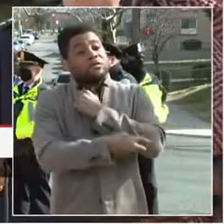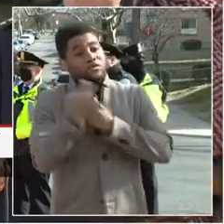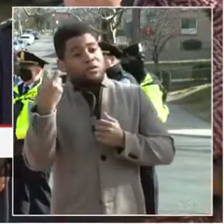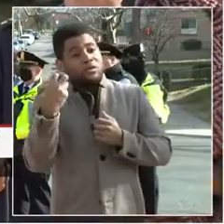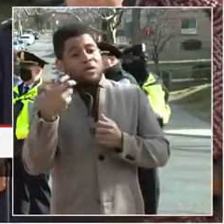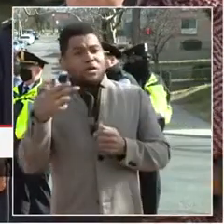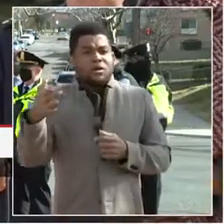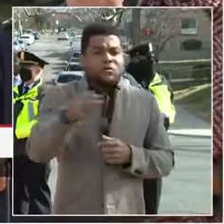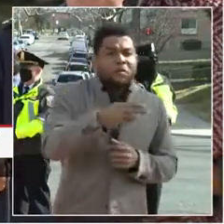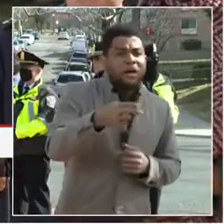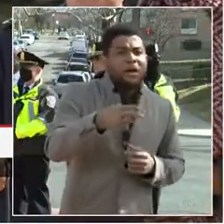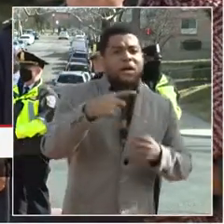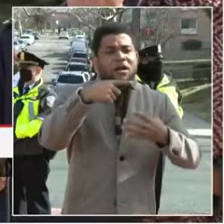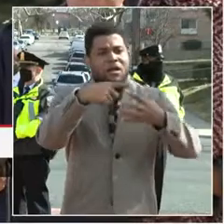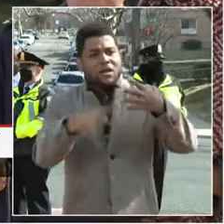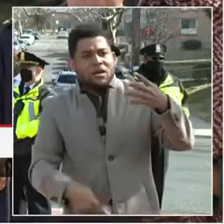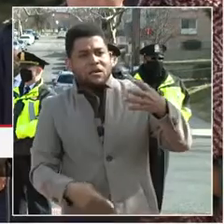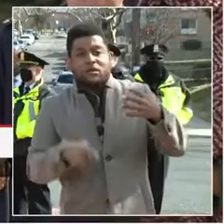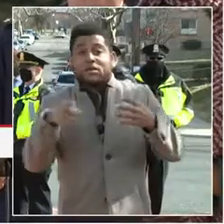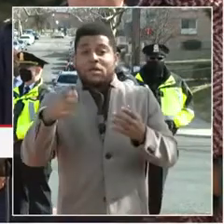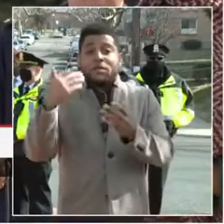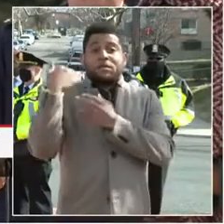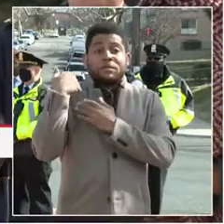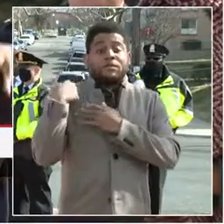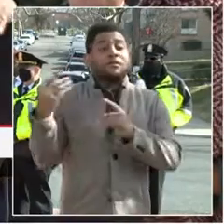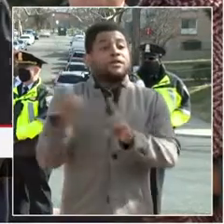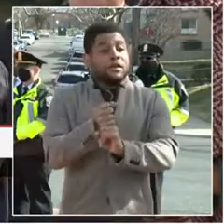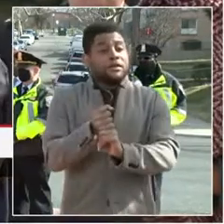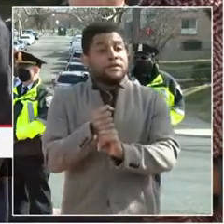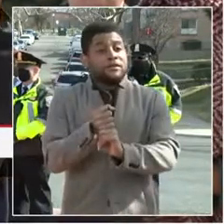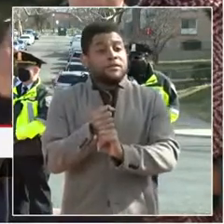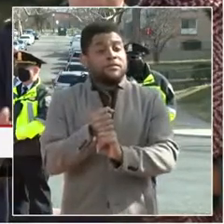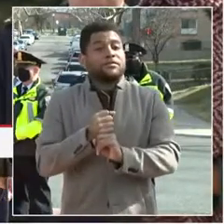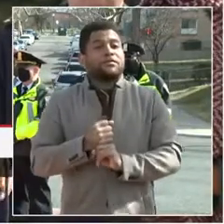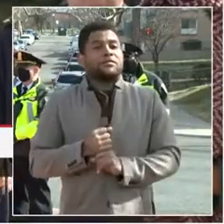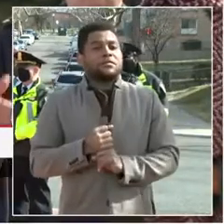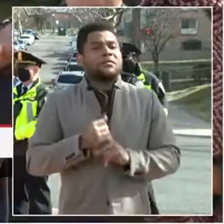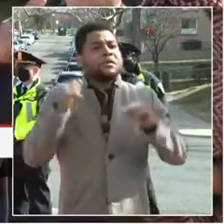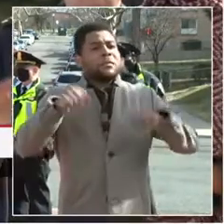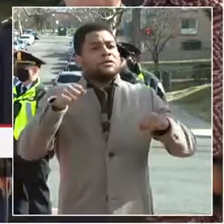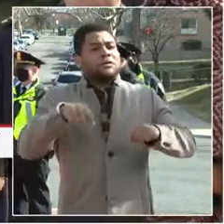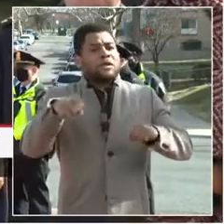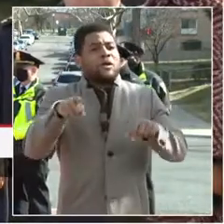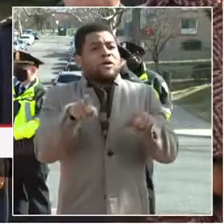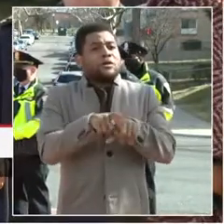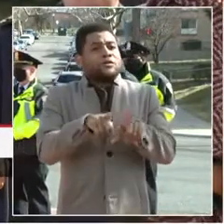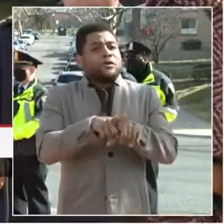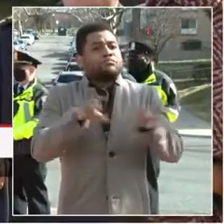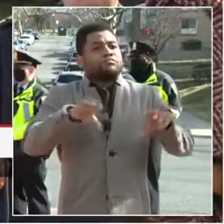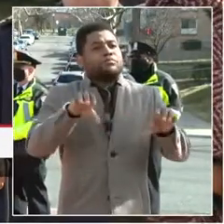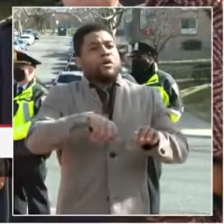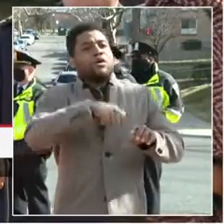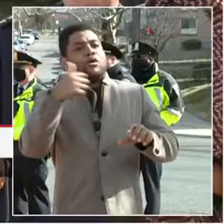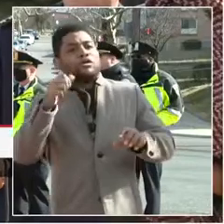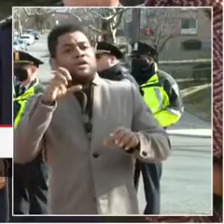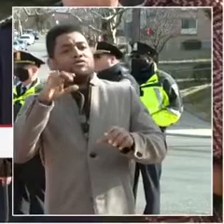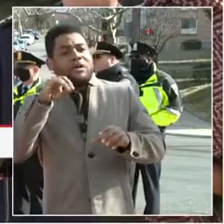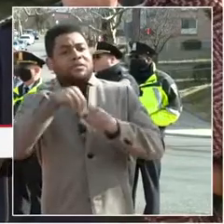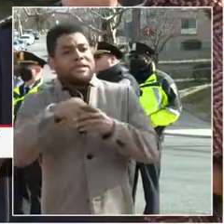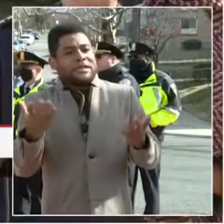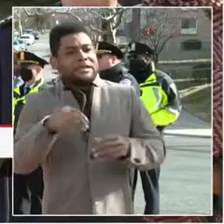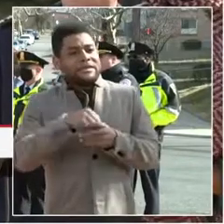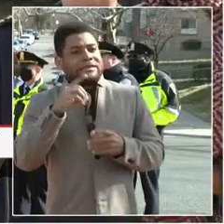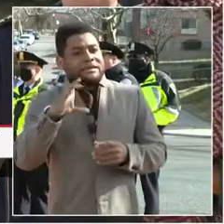at that individual who's also involved in some other crimes here in the district, and it's a good partnership. I mean, that's no other way I can say it. I mean,